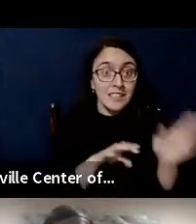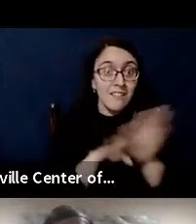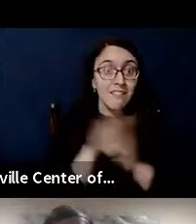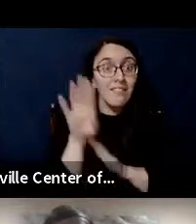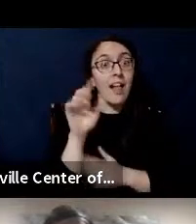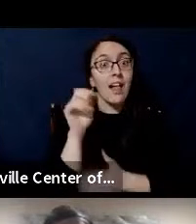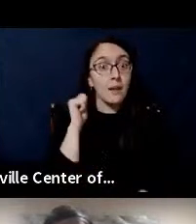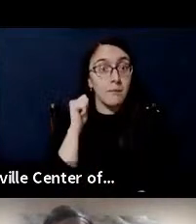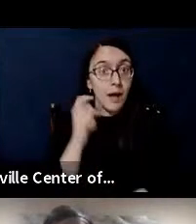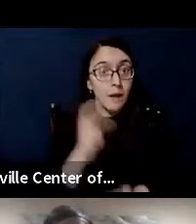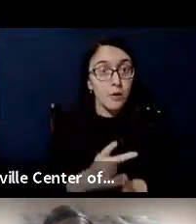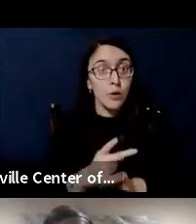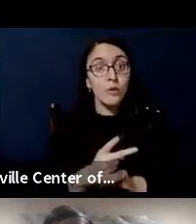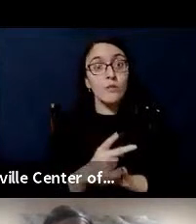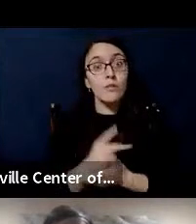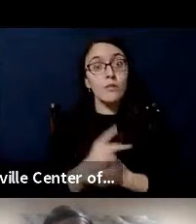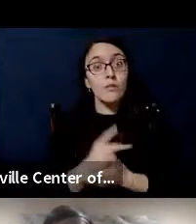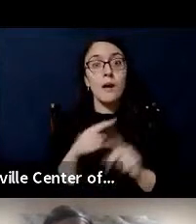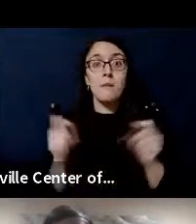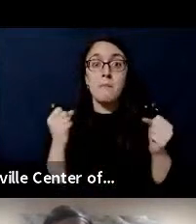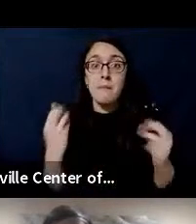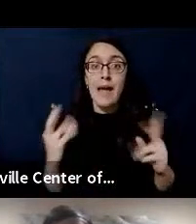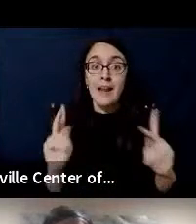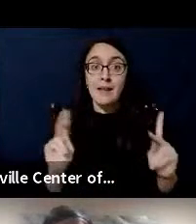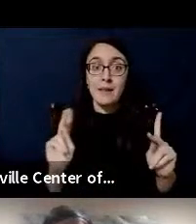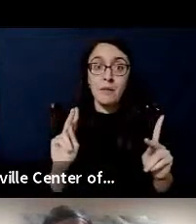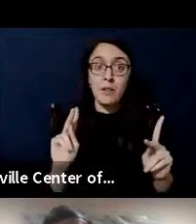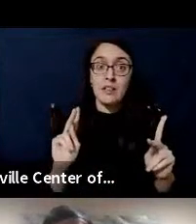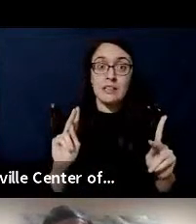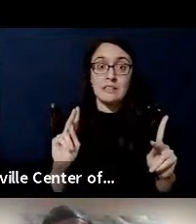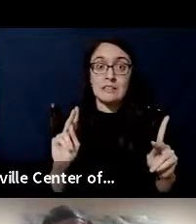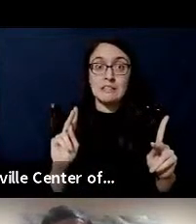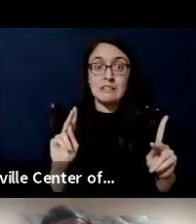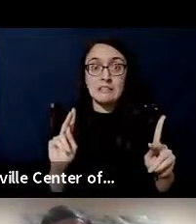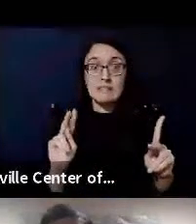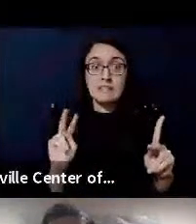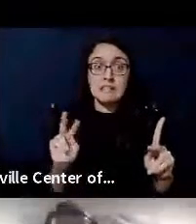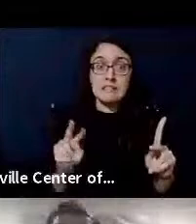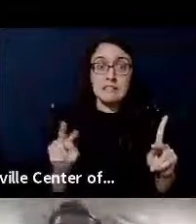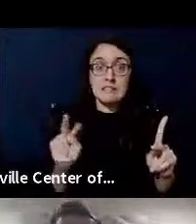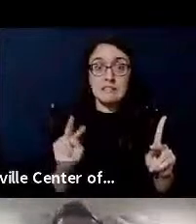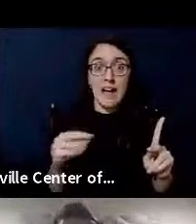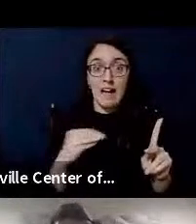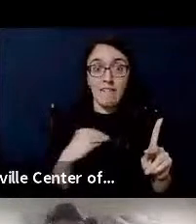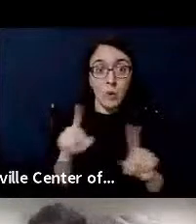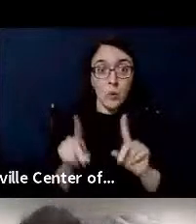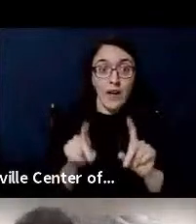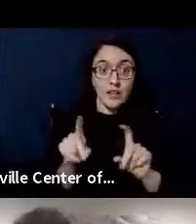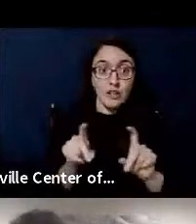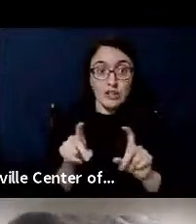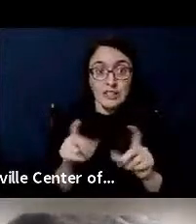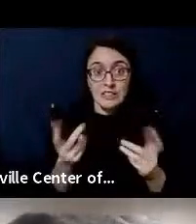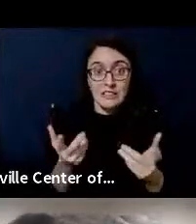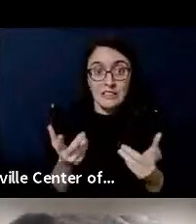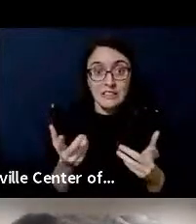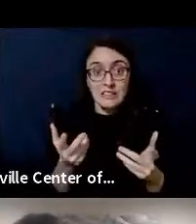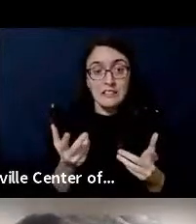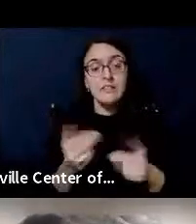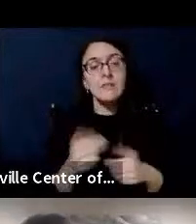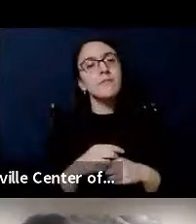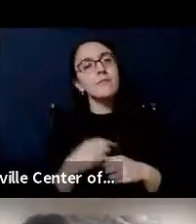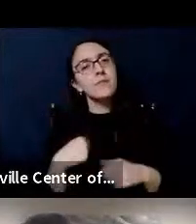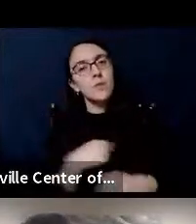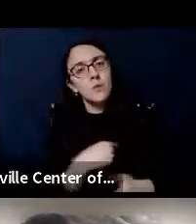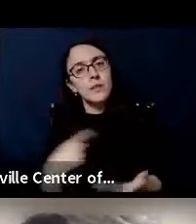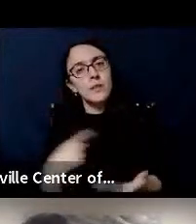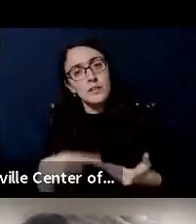they're going to be approved. But there's a lot of people have a lot of legitimate questions. And honestly, that is as much as we talk about